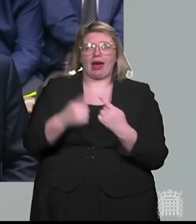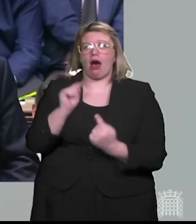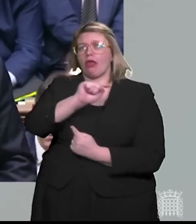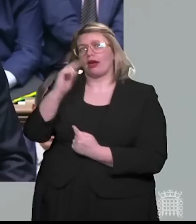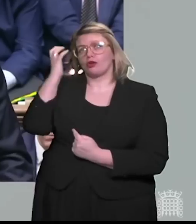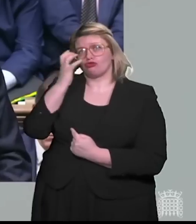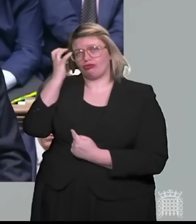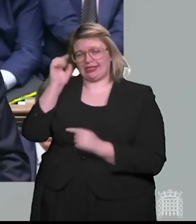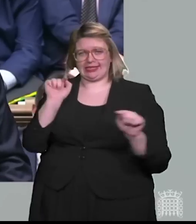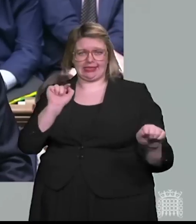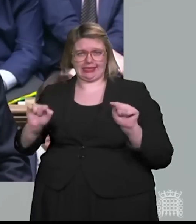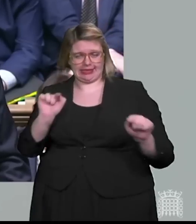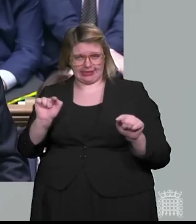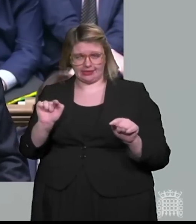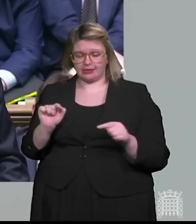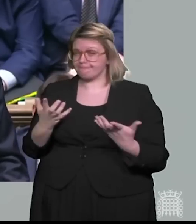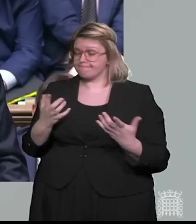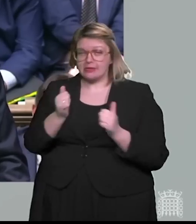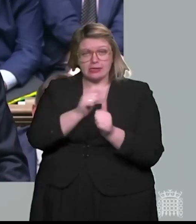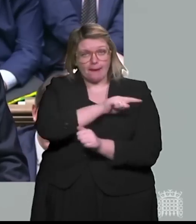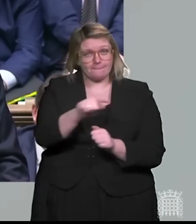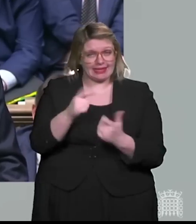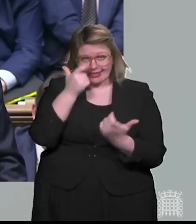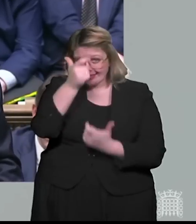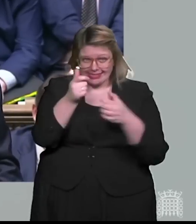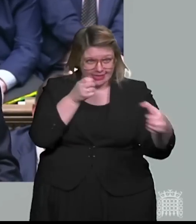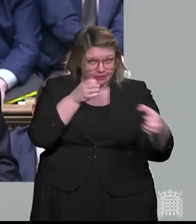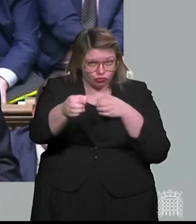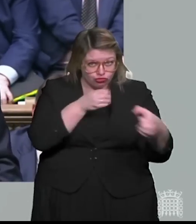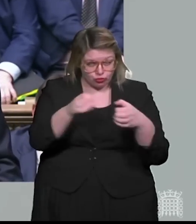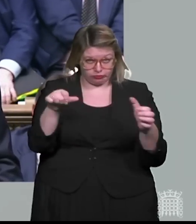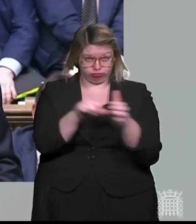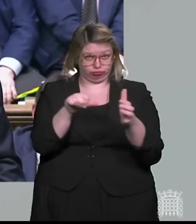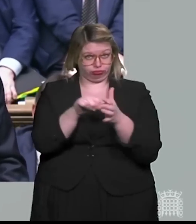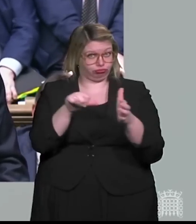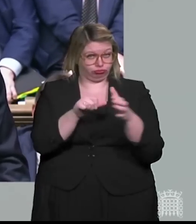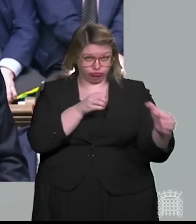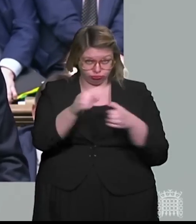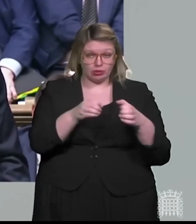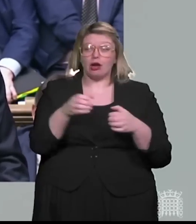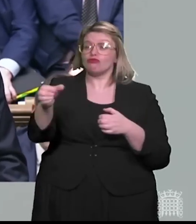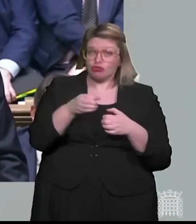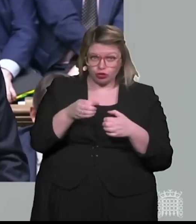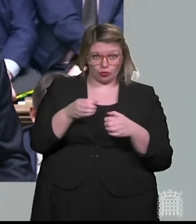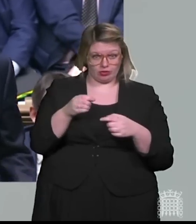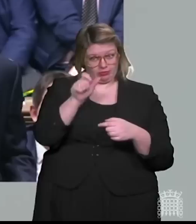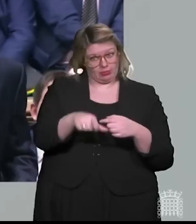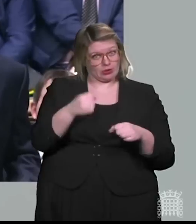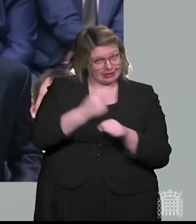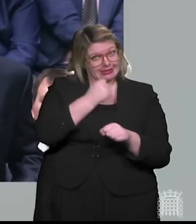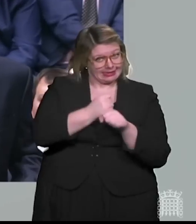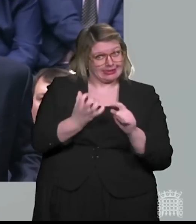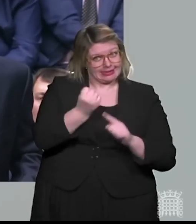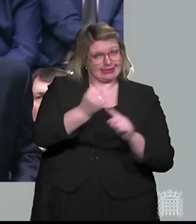Too often, companies struggle to recruit, and even when they do, output per employee is lower. So today I set out the